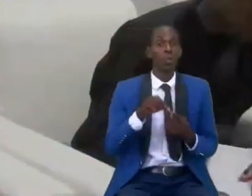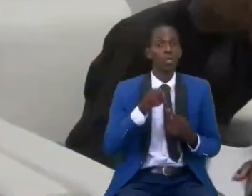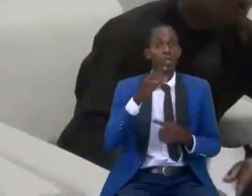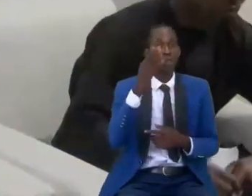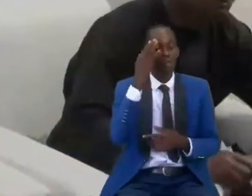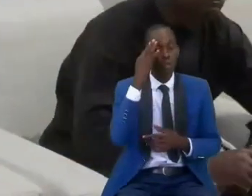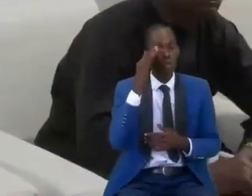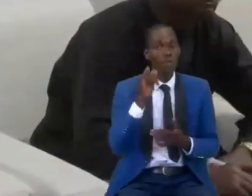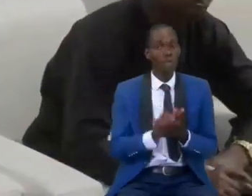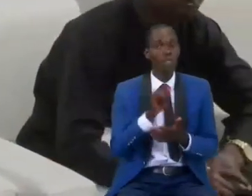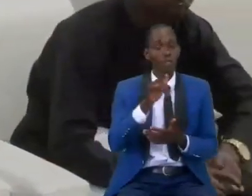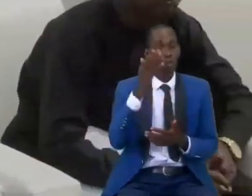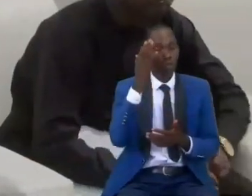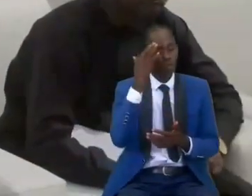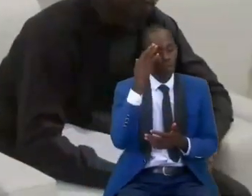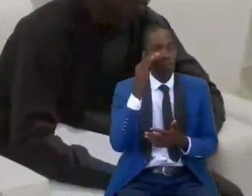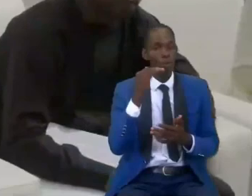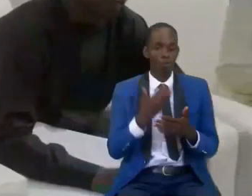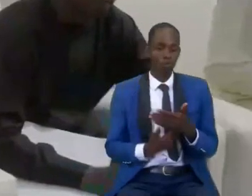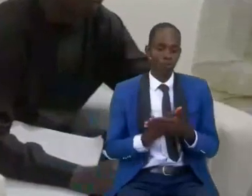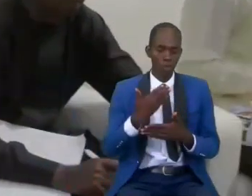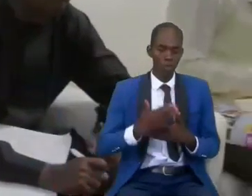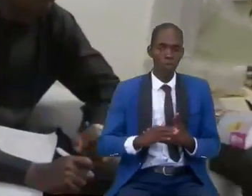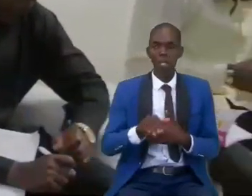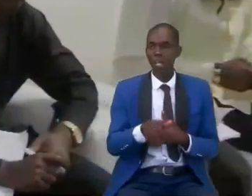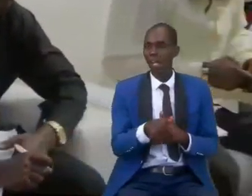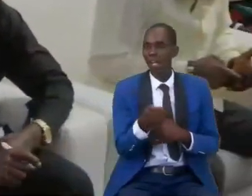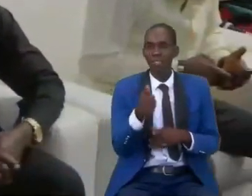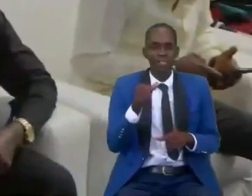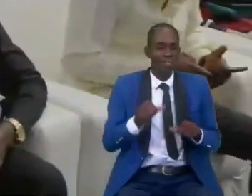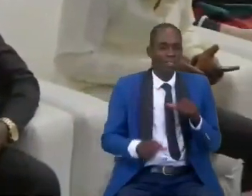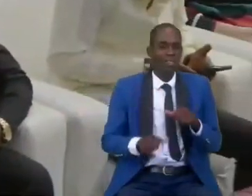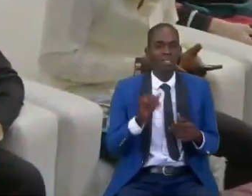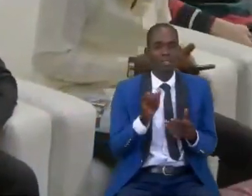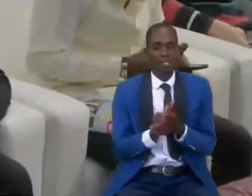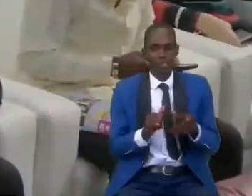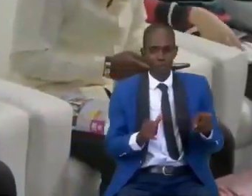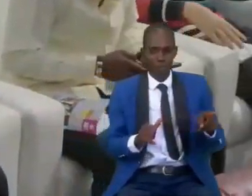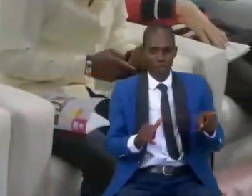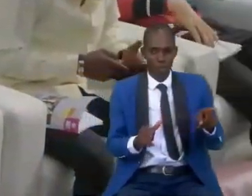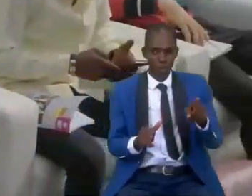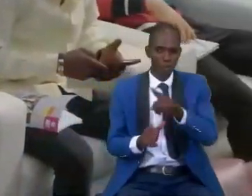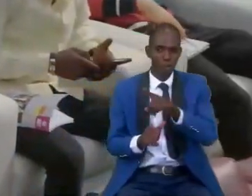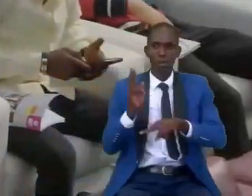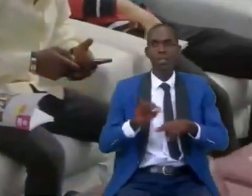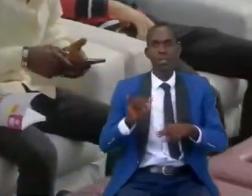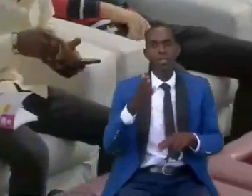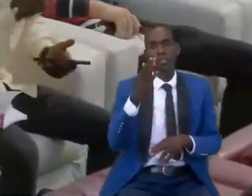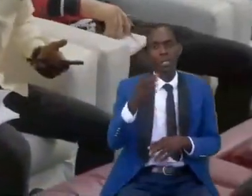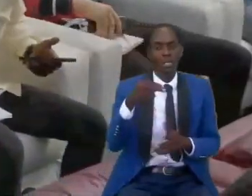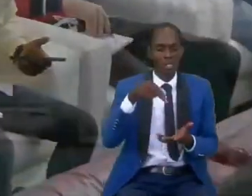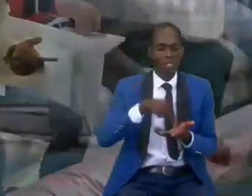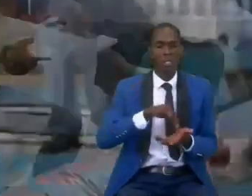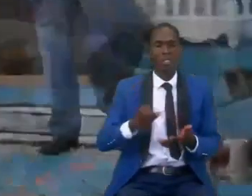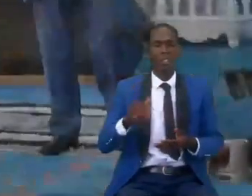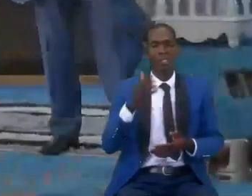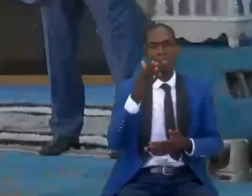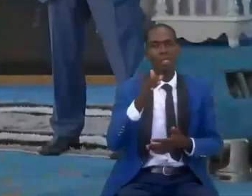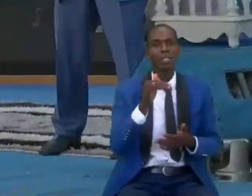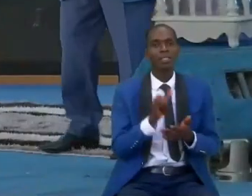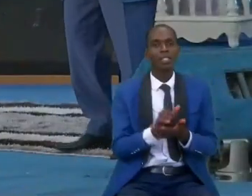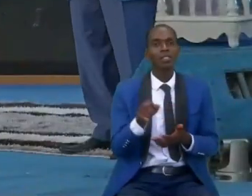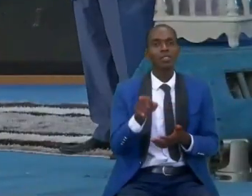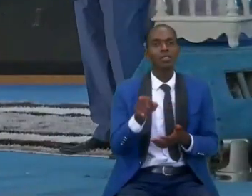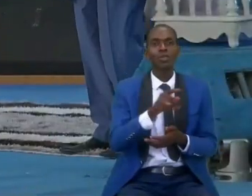doubt that you sitting there, standing there, that you are fearfully and wonderfully